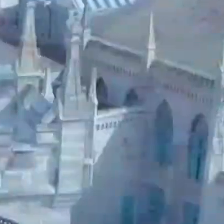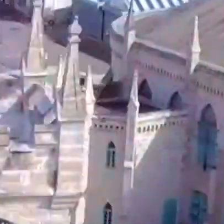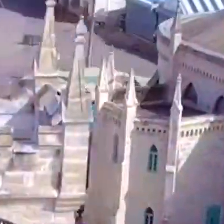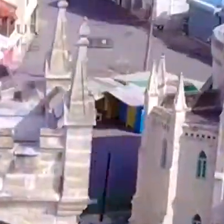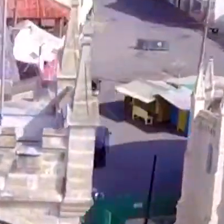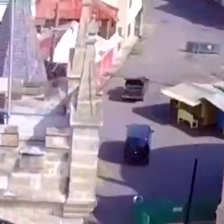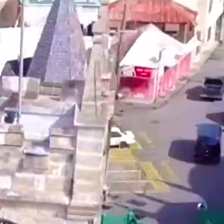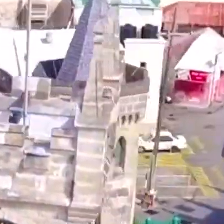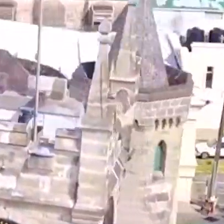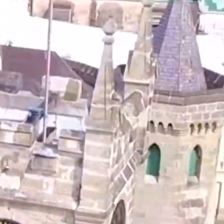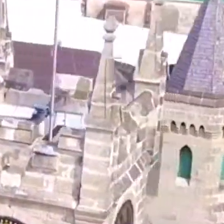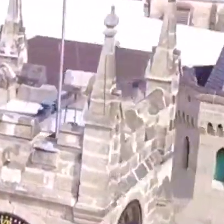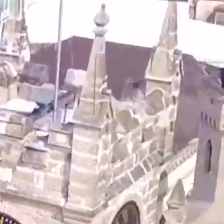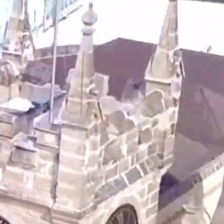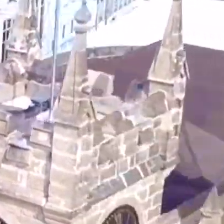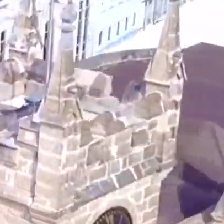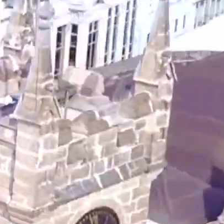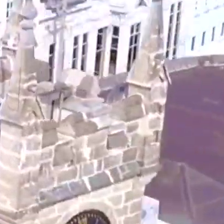Please sit.